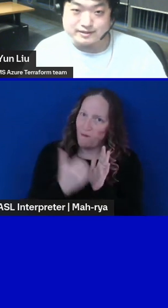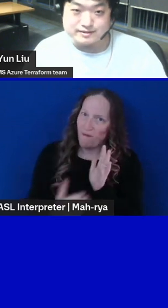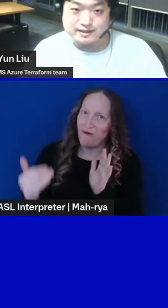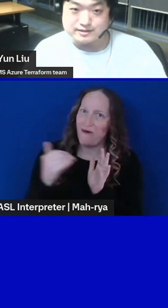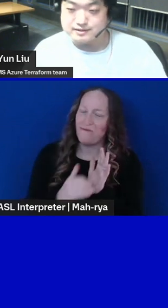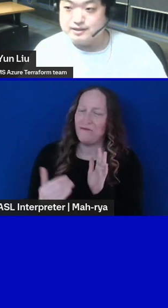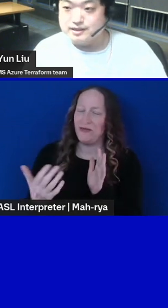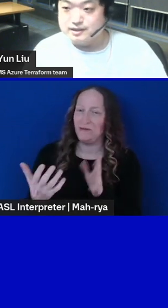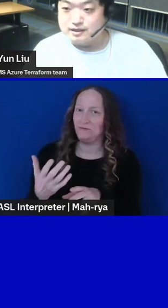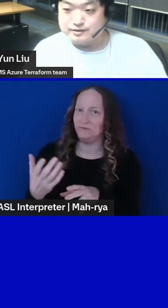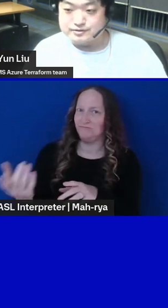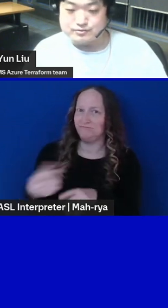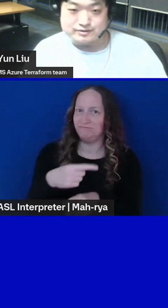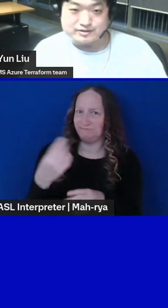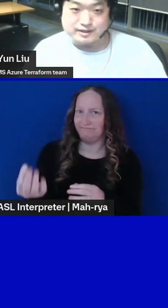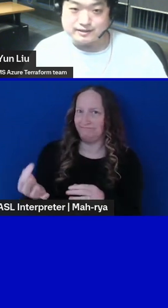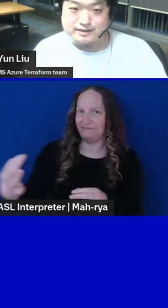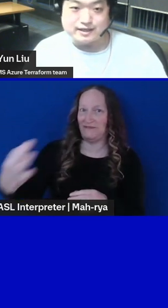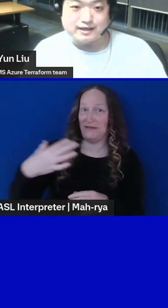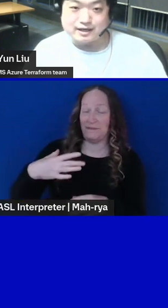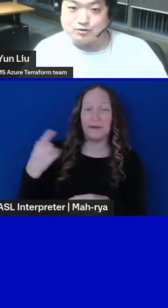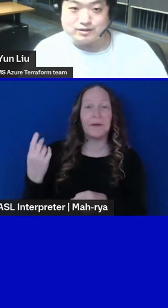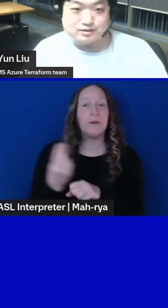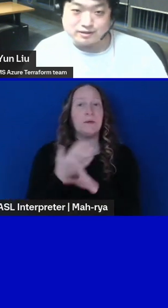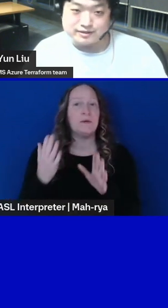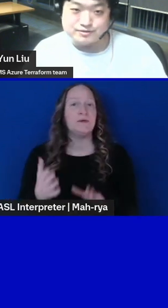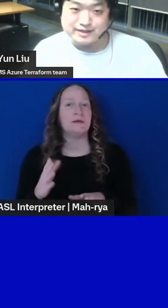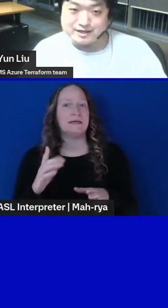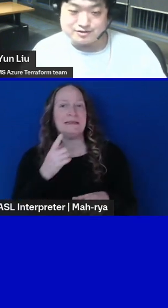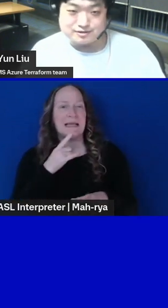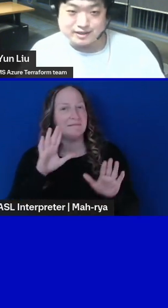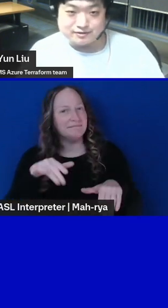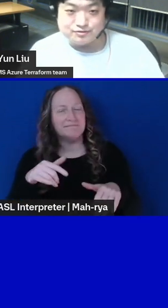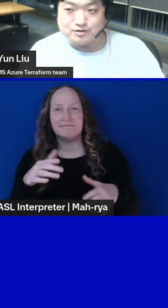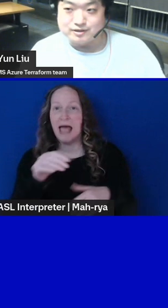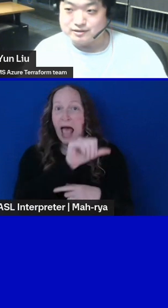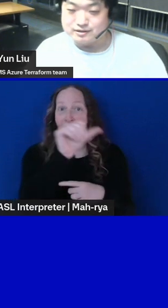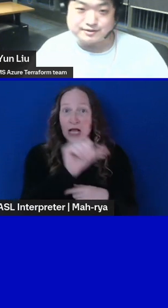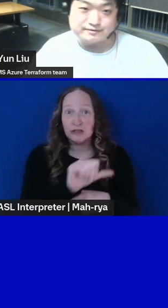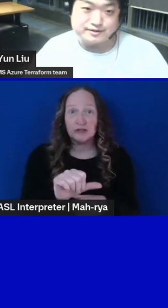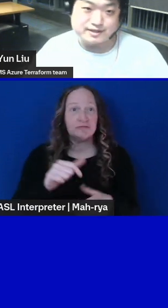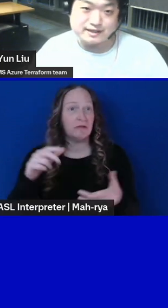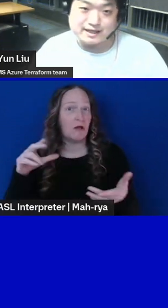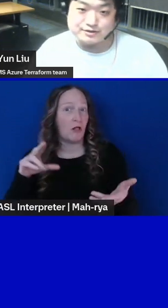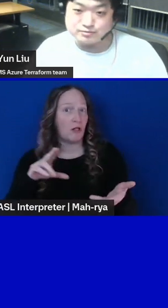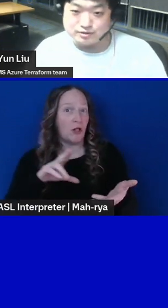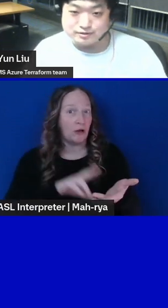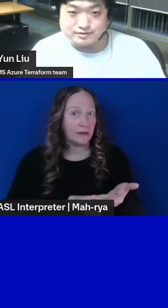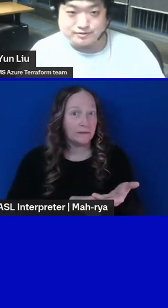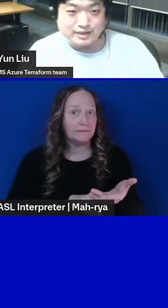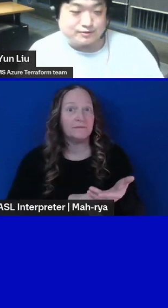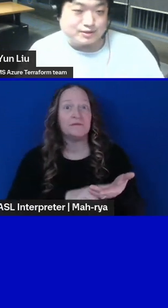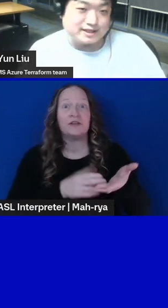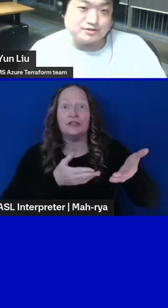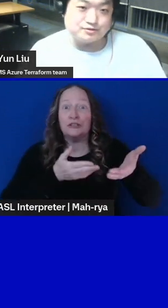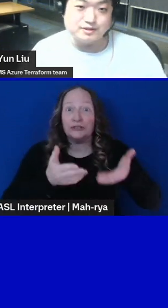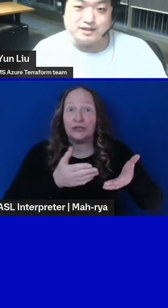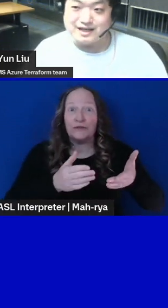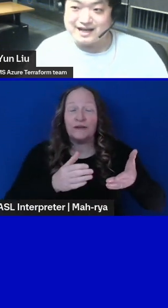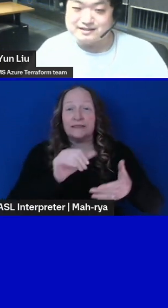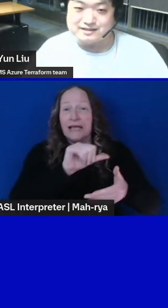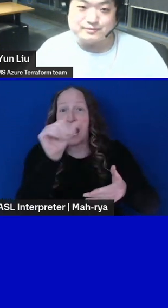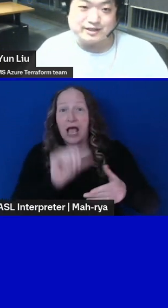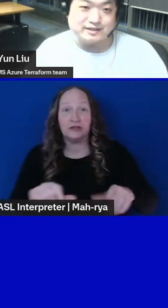talk about this is user want to say that, hey, I already logged into Azure and you are a service at Azure Portal, so why can't